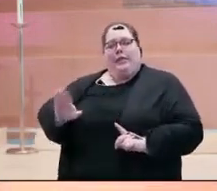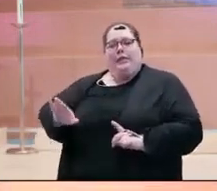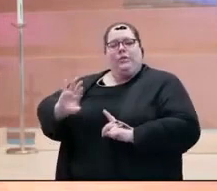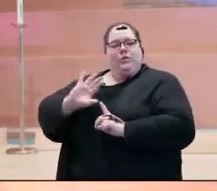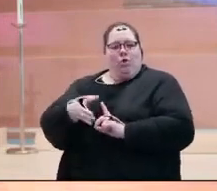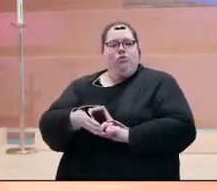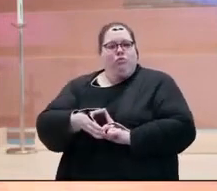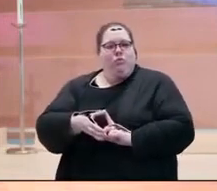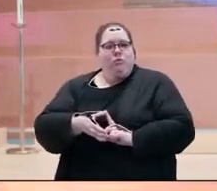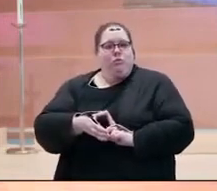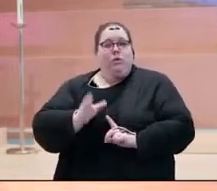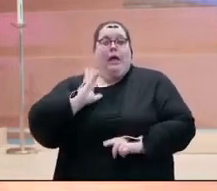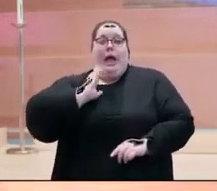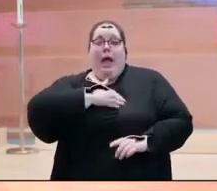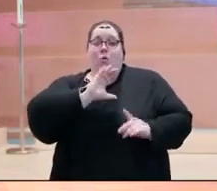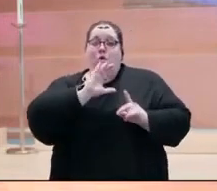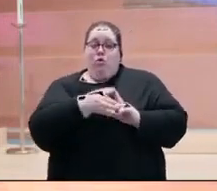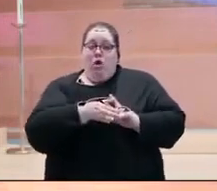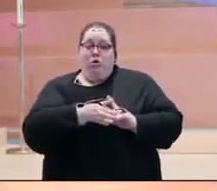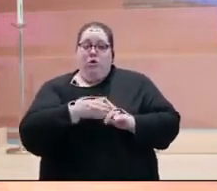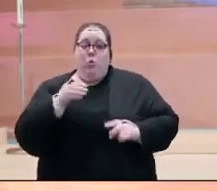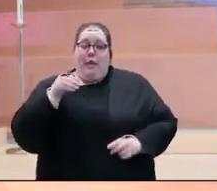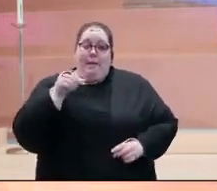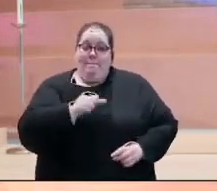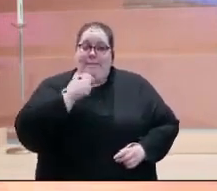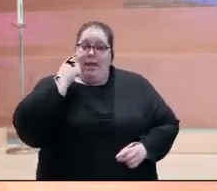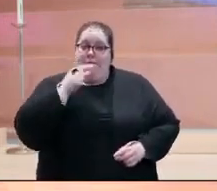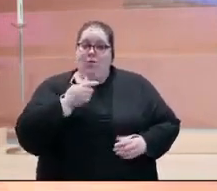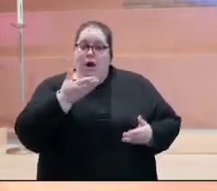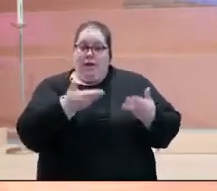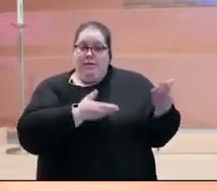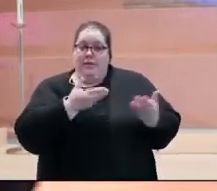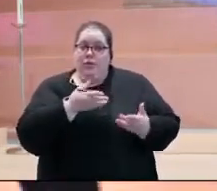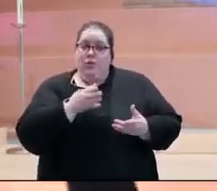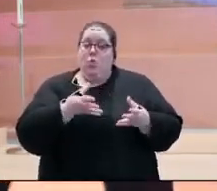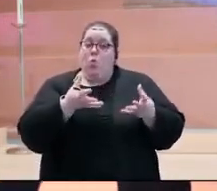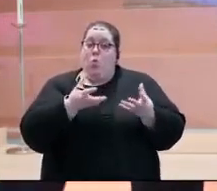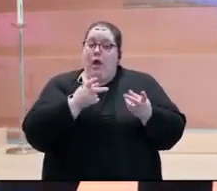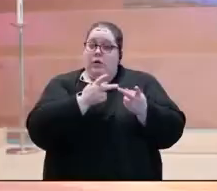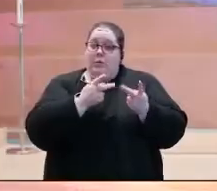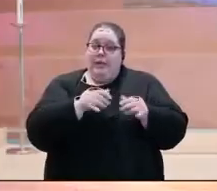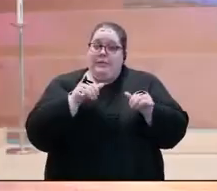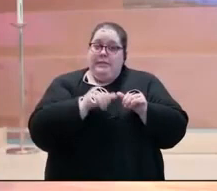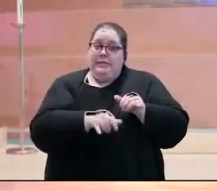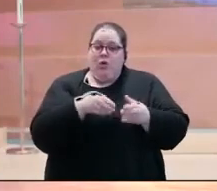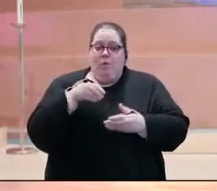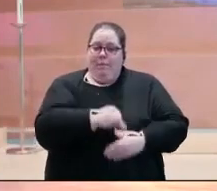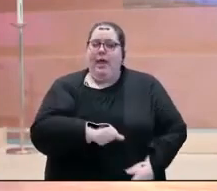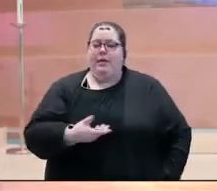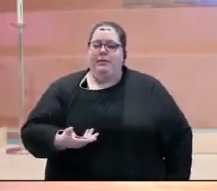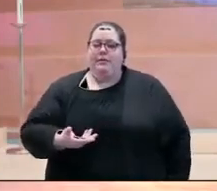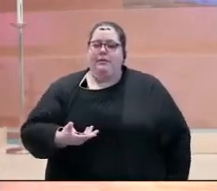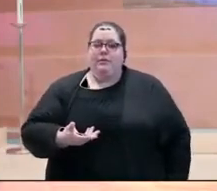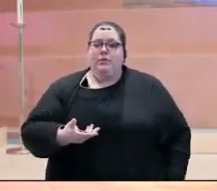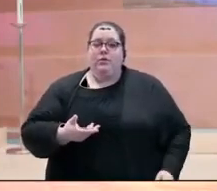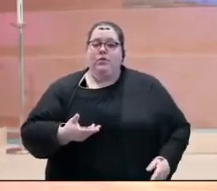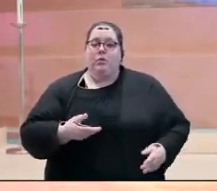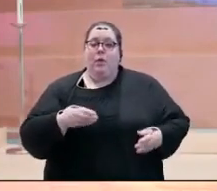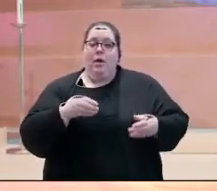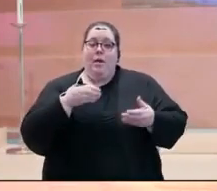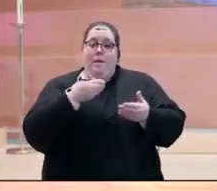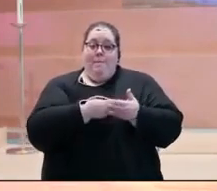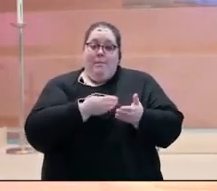culture, right? In our culture, we pay for hospitality. You want a place to stay? You pay for it. The more you're willing to spend, the